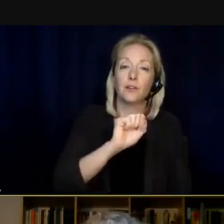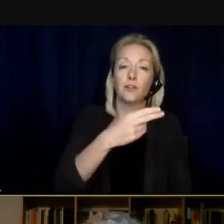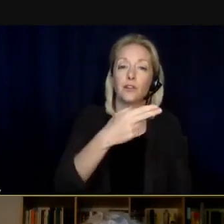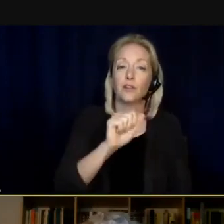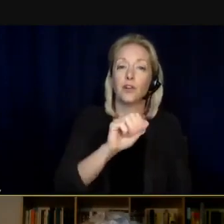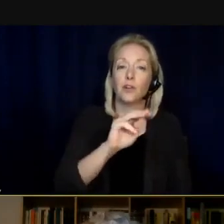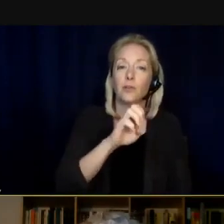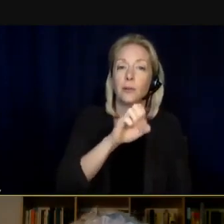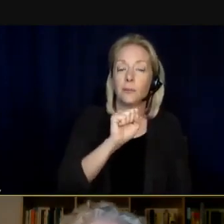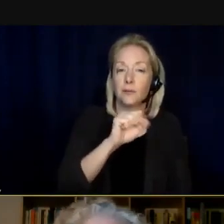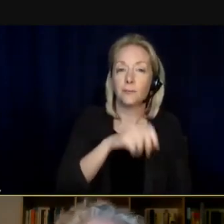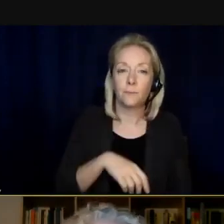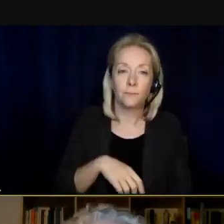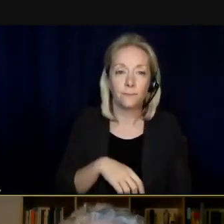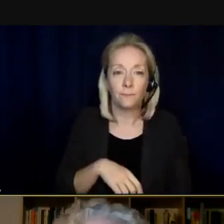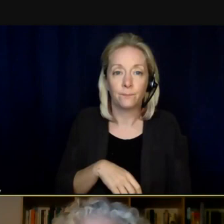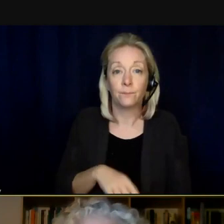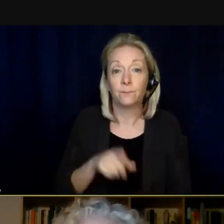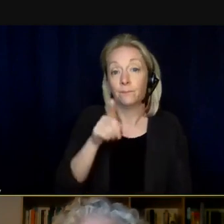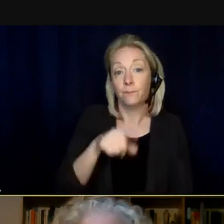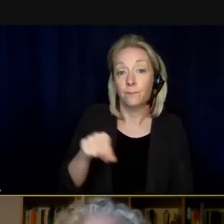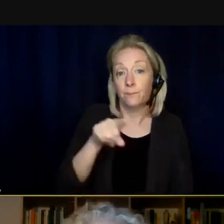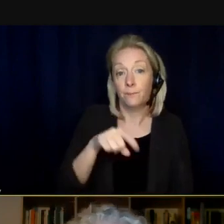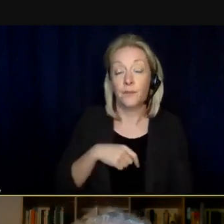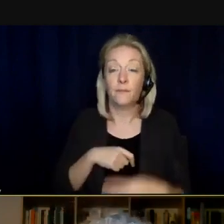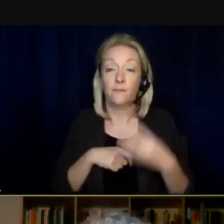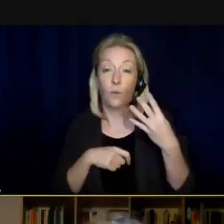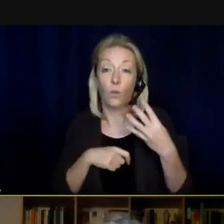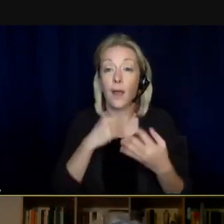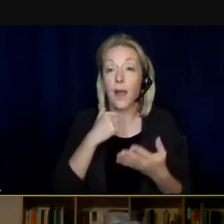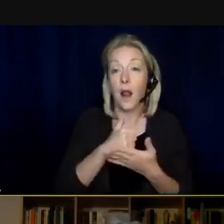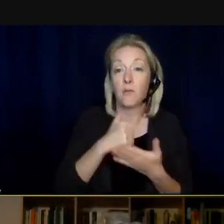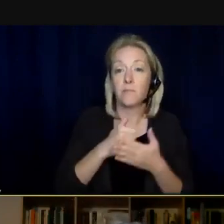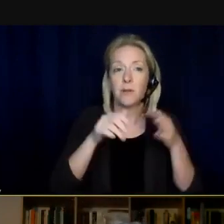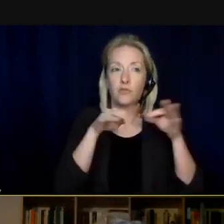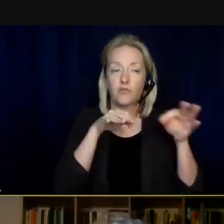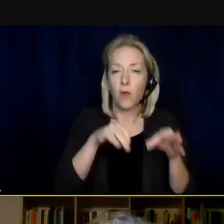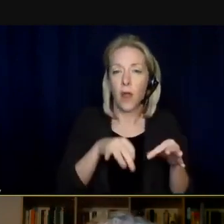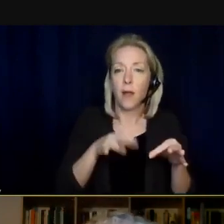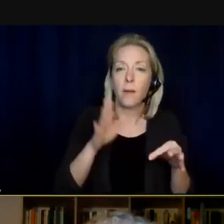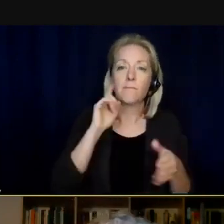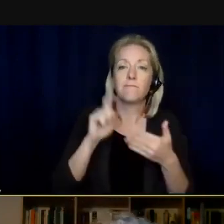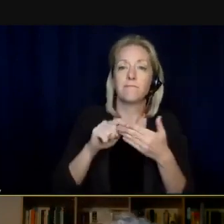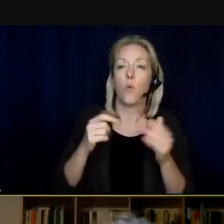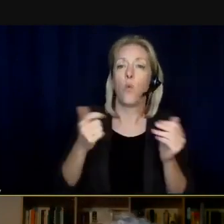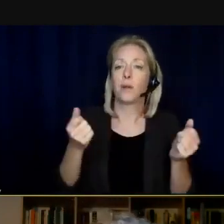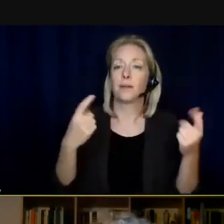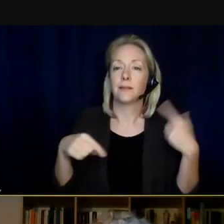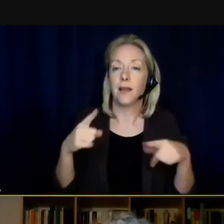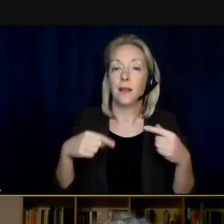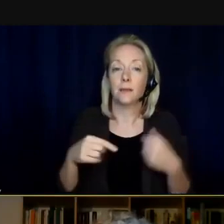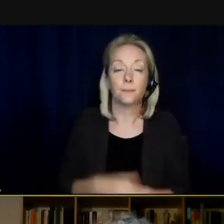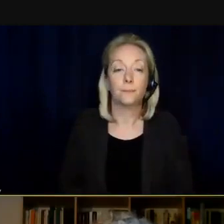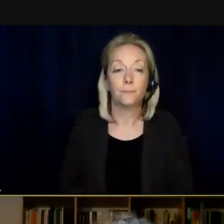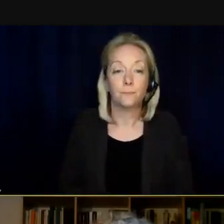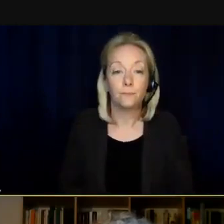use basically 4 here to let you identify many of the words in our dictionary. So the words that